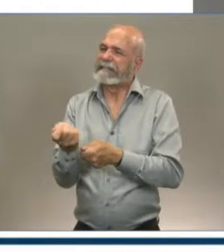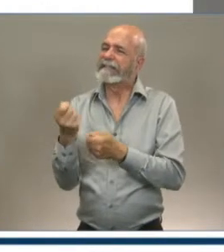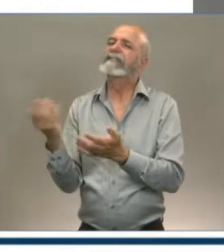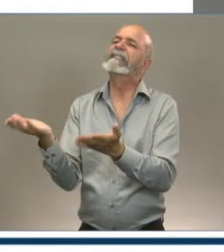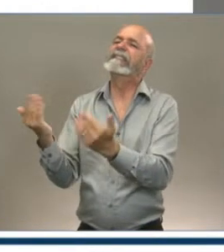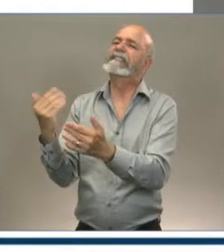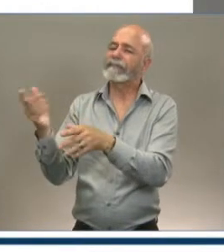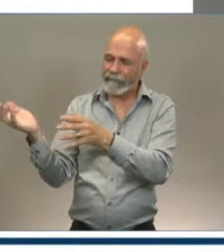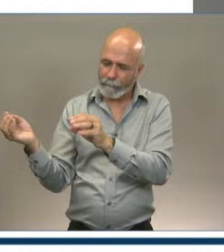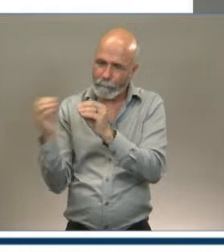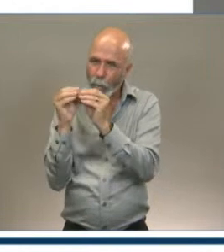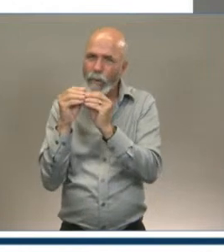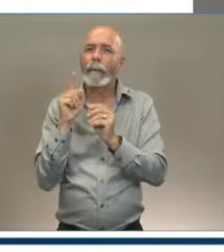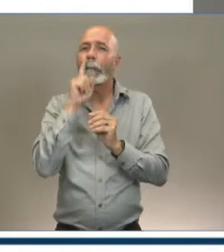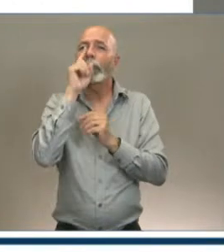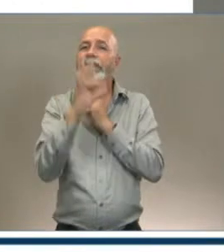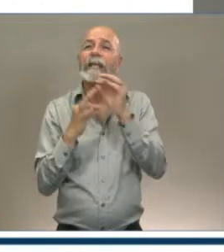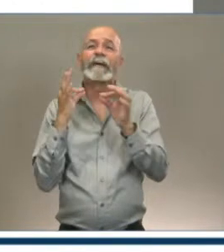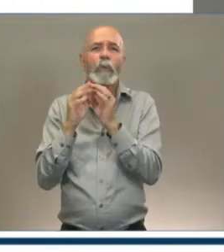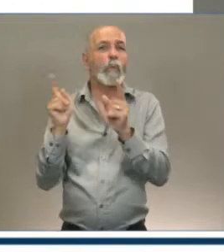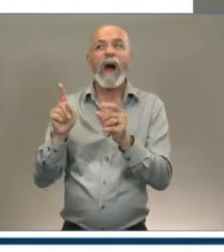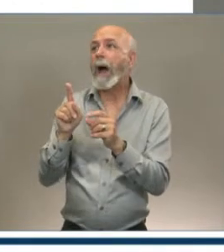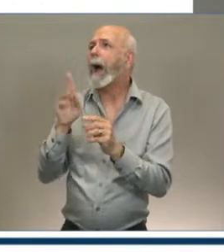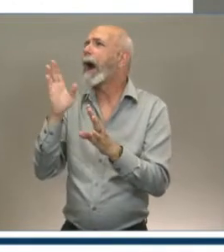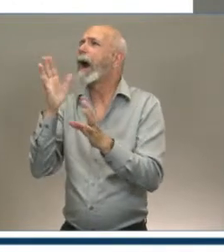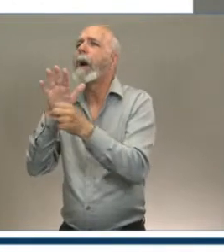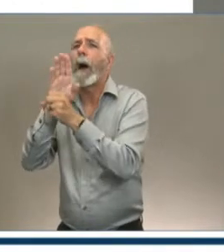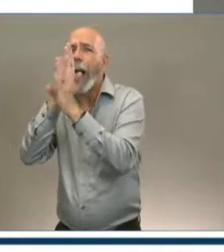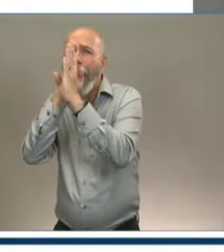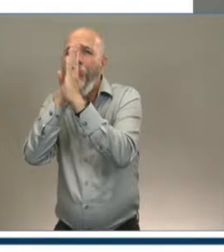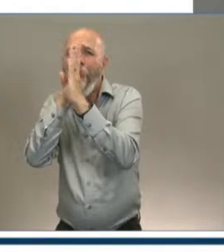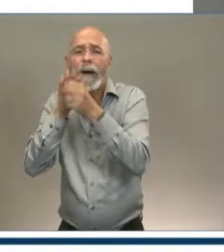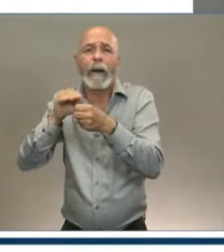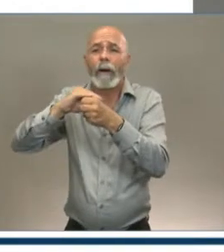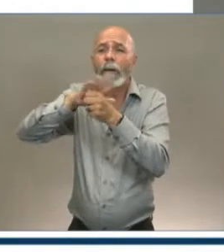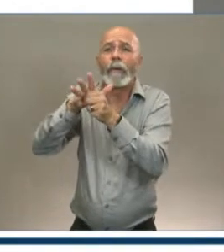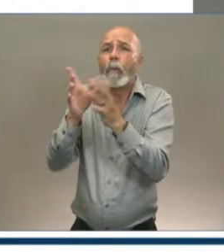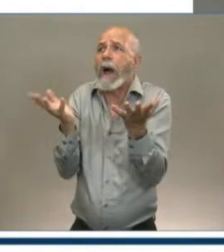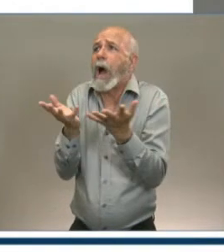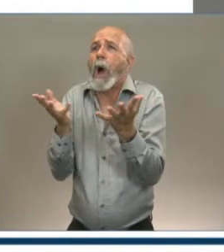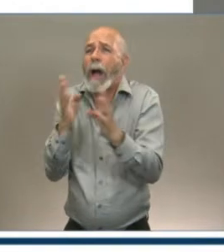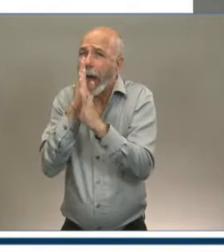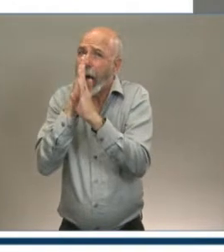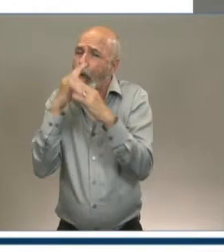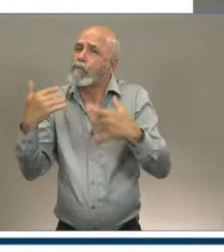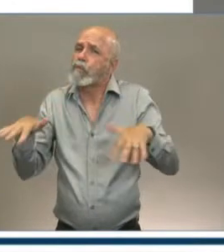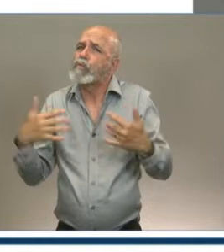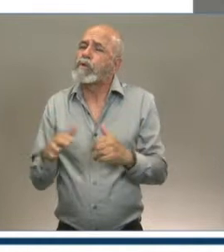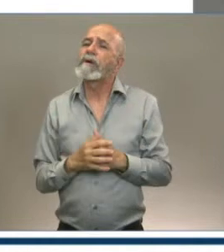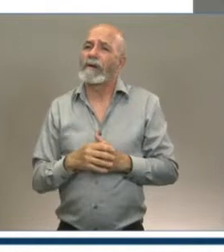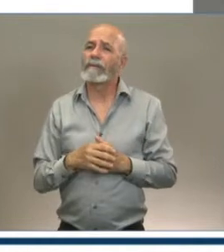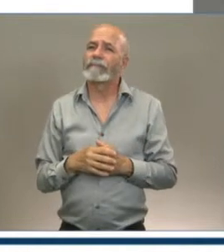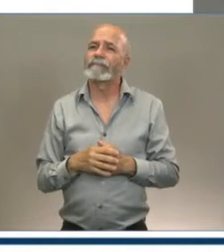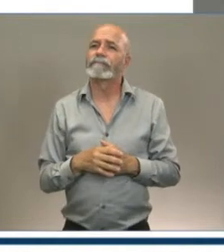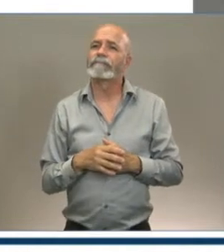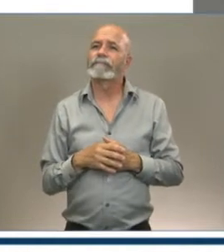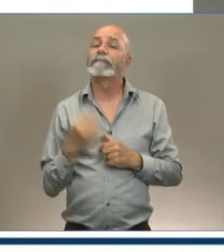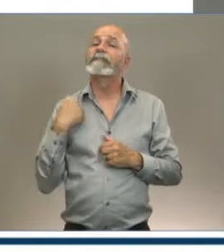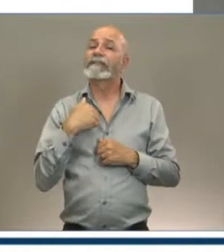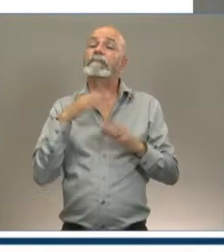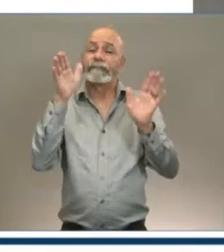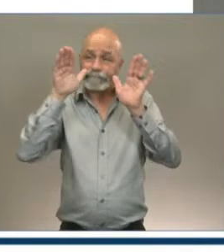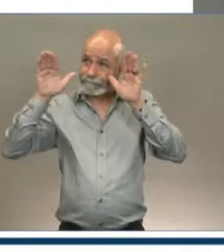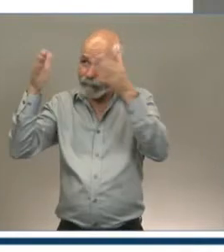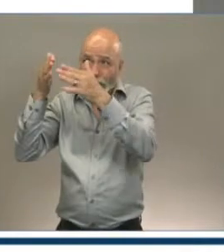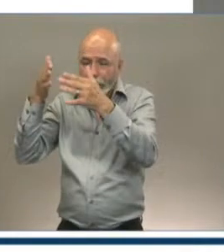and find all the COVID that is in this area. And while our immediate priority is Sydney, we are looking at in